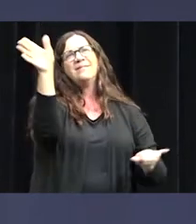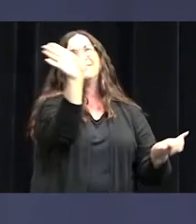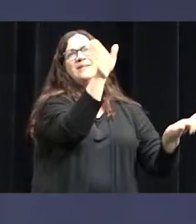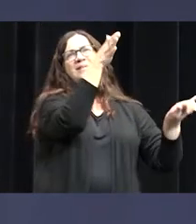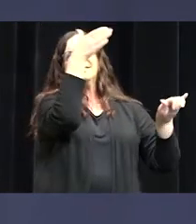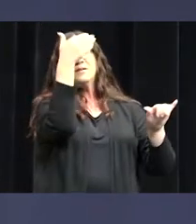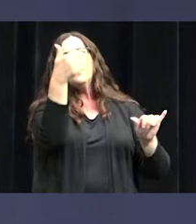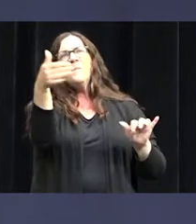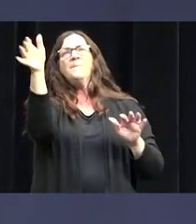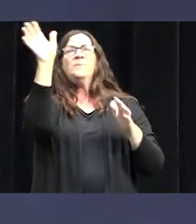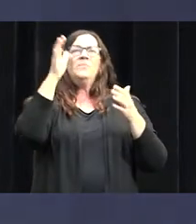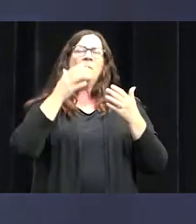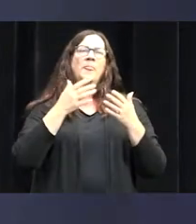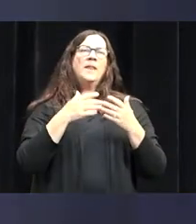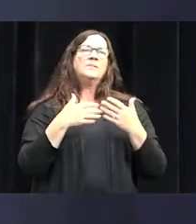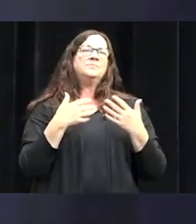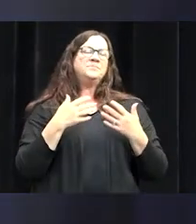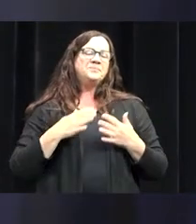wait